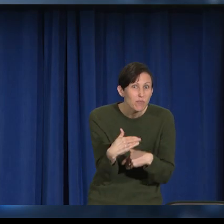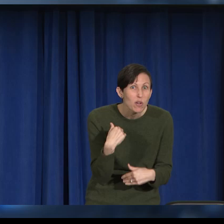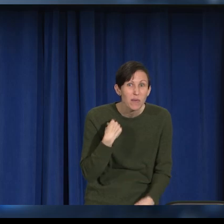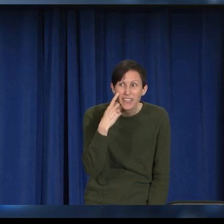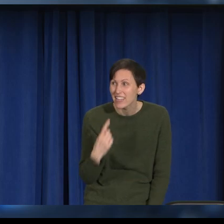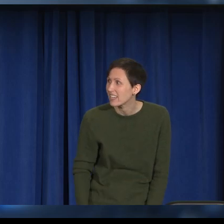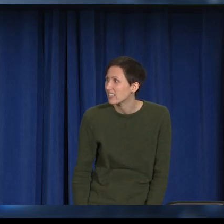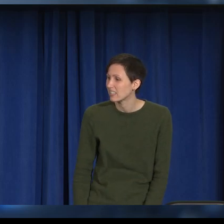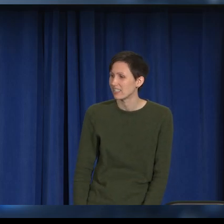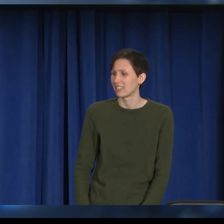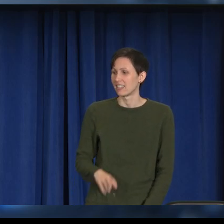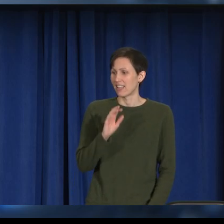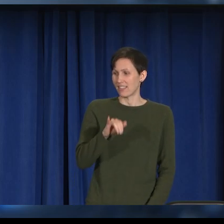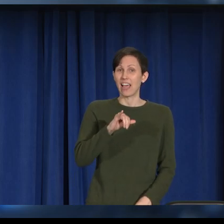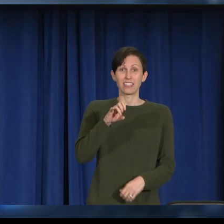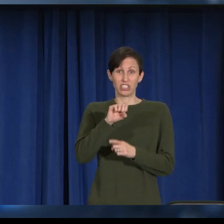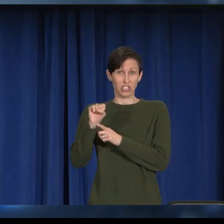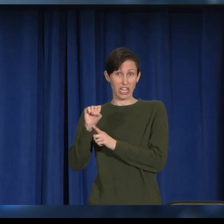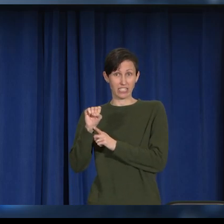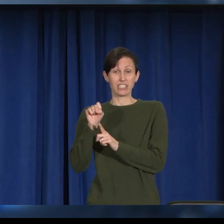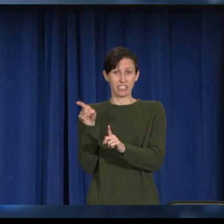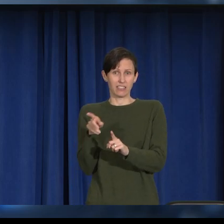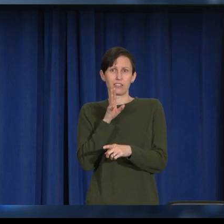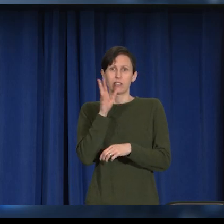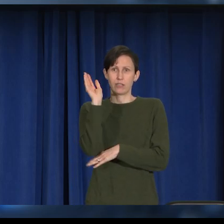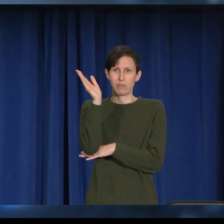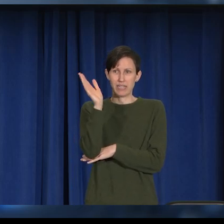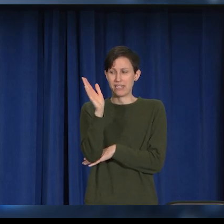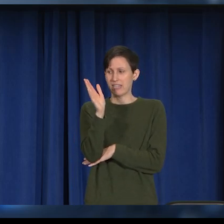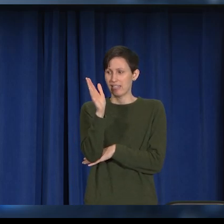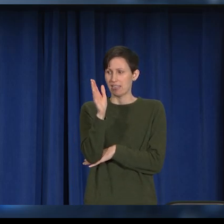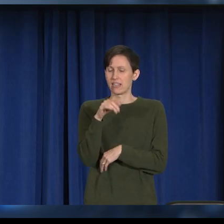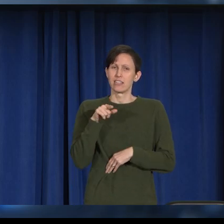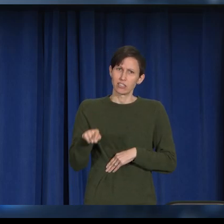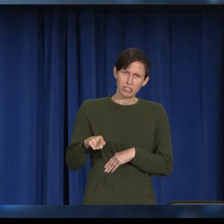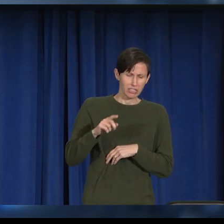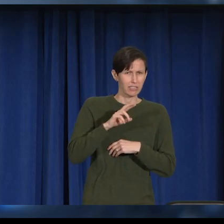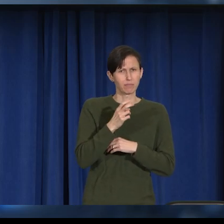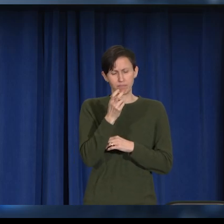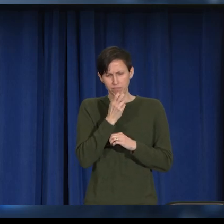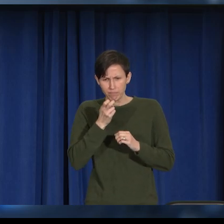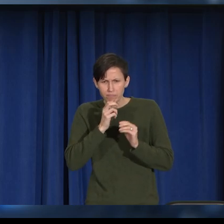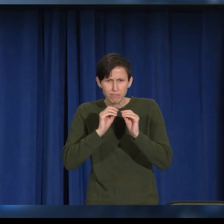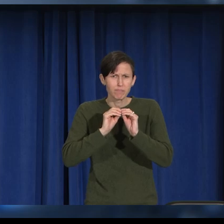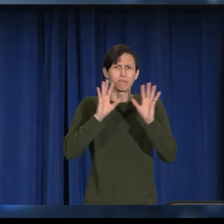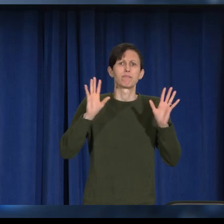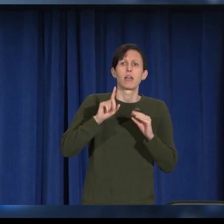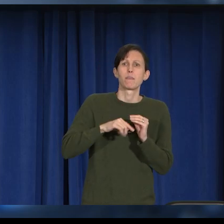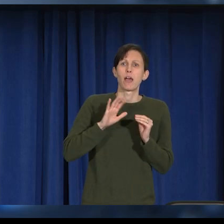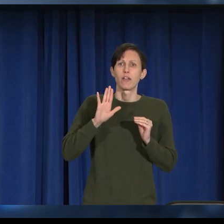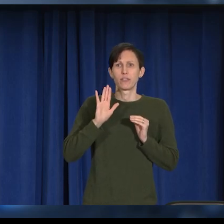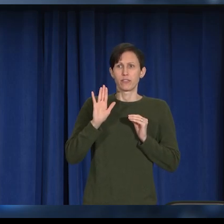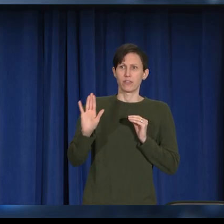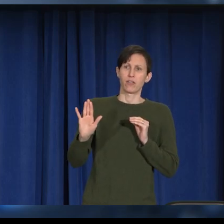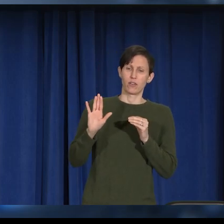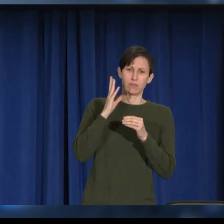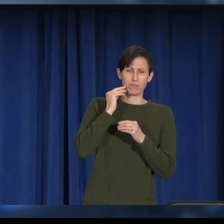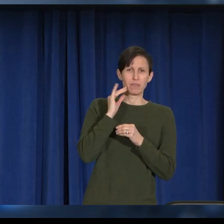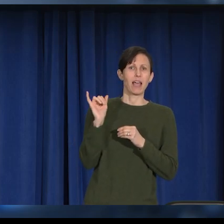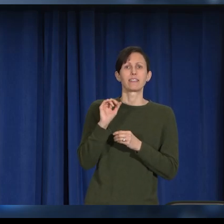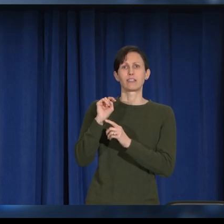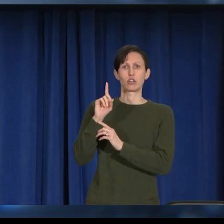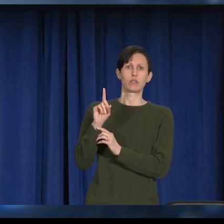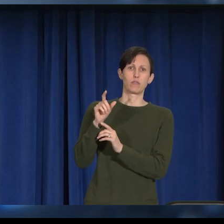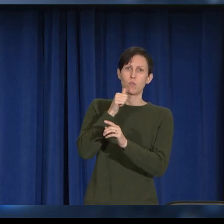And there's Jess speaking very, very articulately and powerfully about her experiences as a neurodivergent woman.